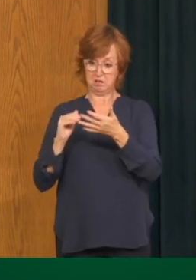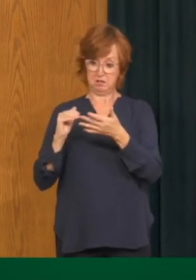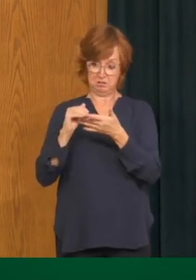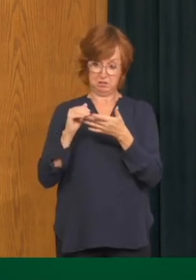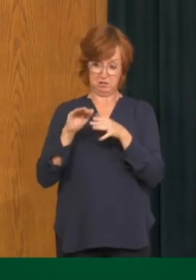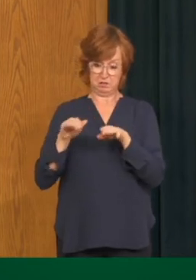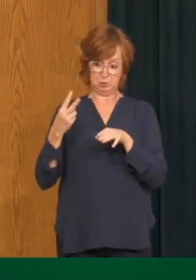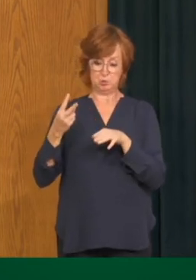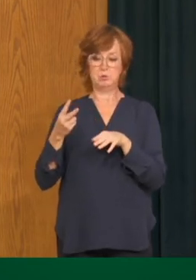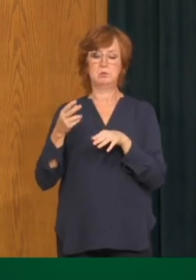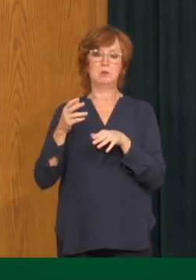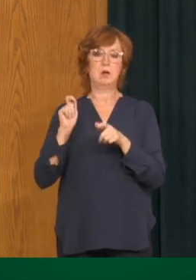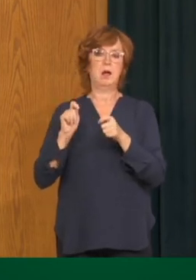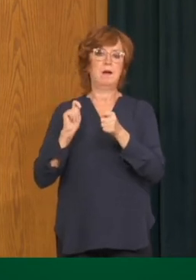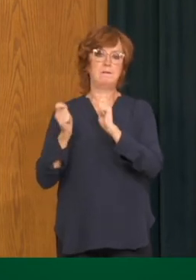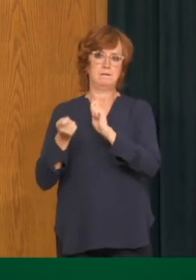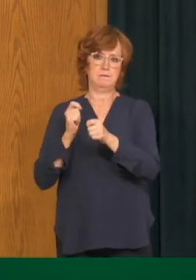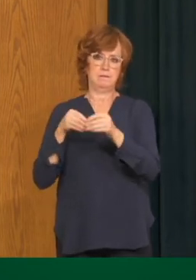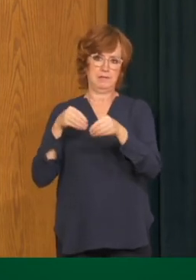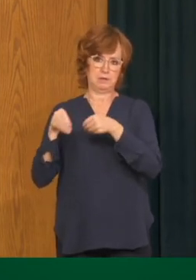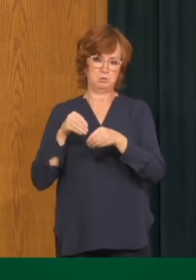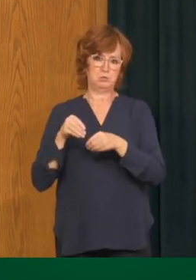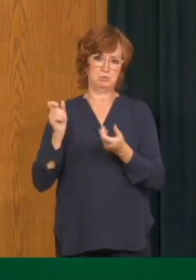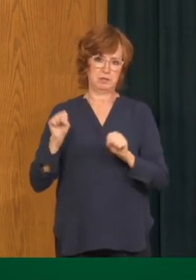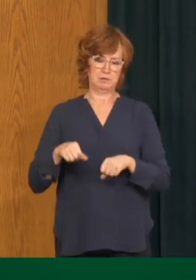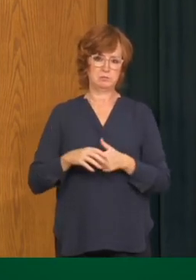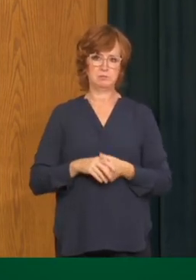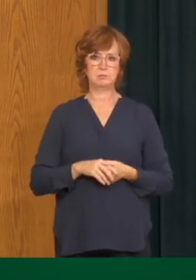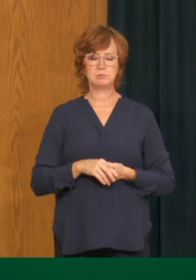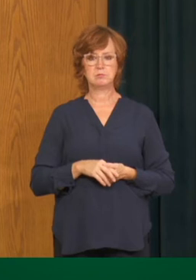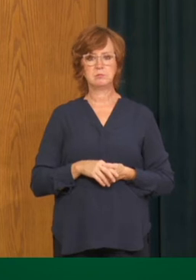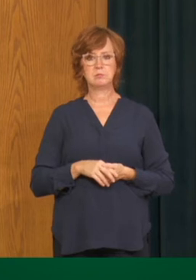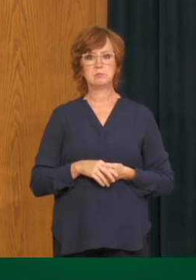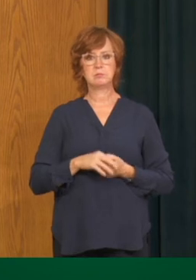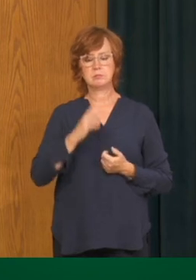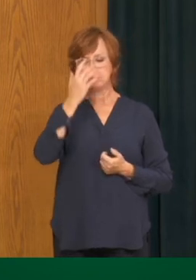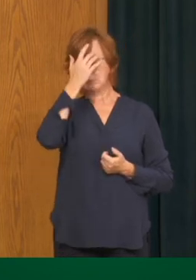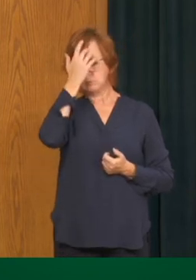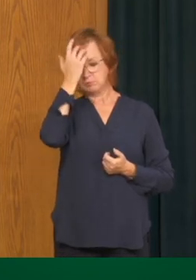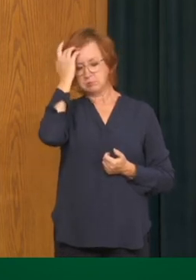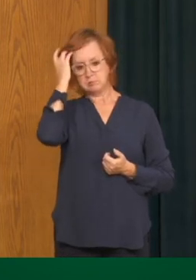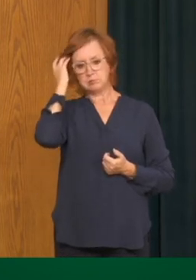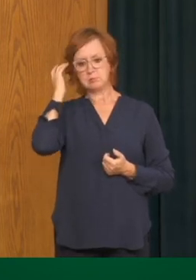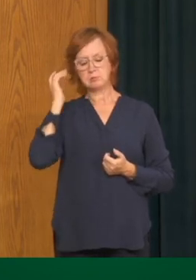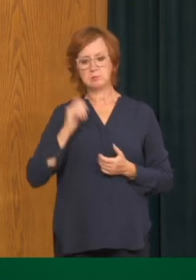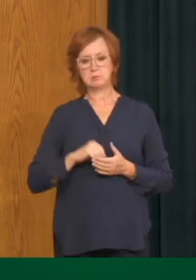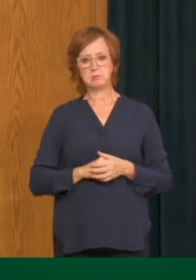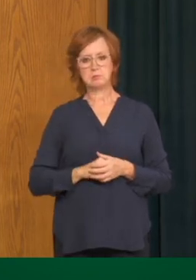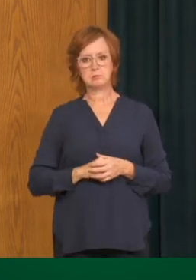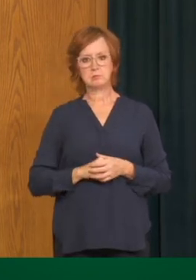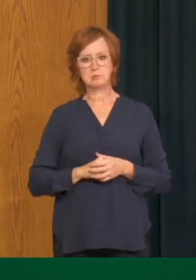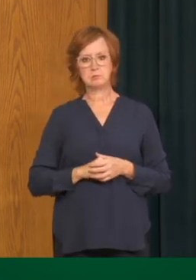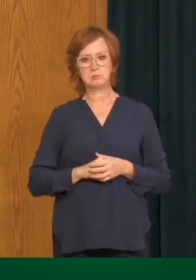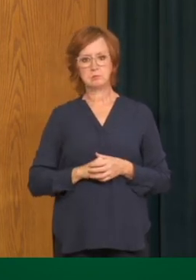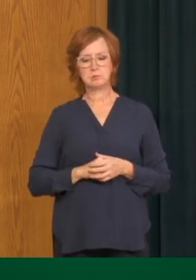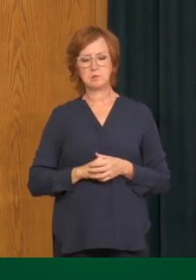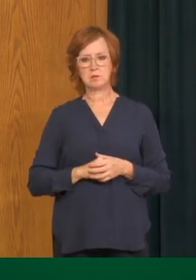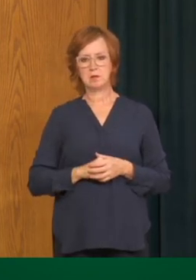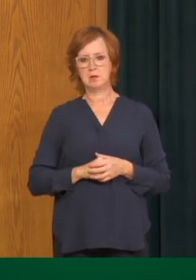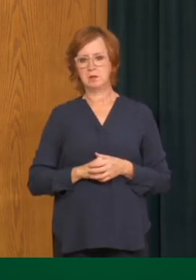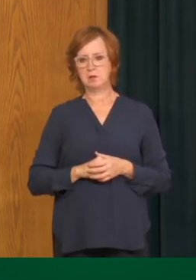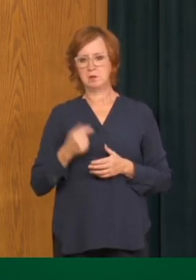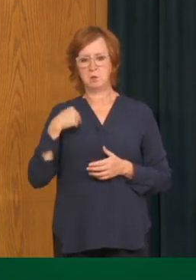advice also has to rely on the best evidence, and any advice cannot be totally risk averse. I